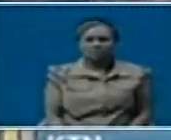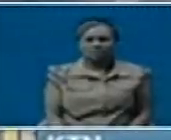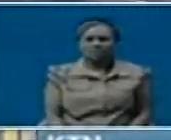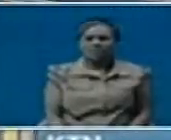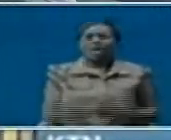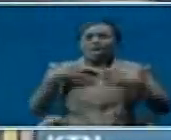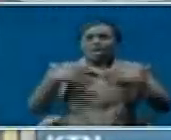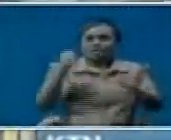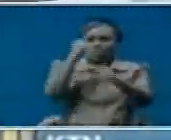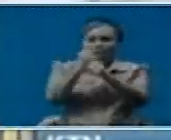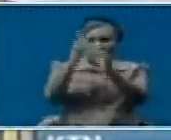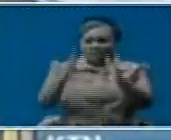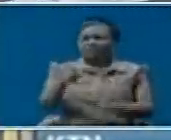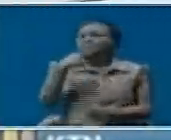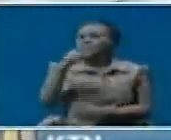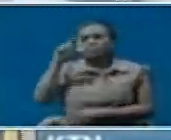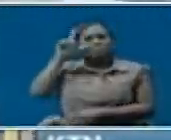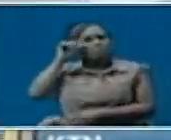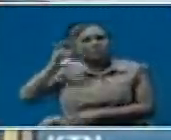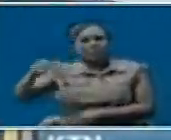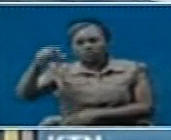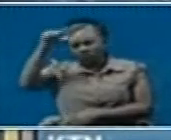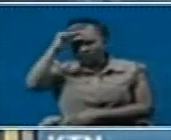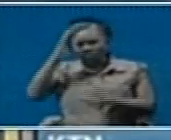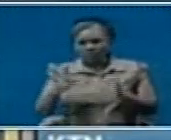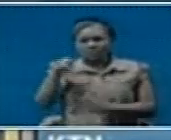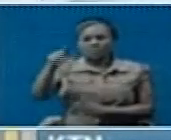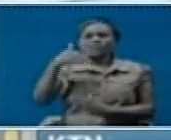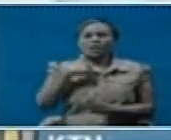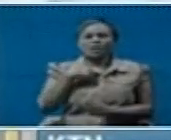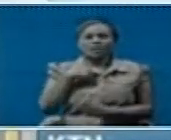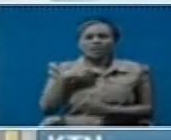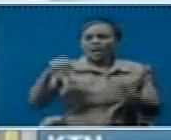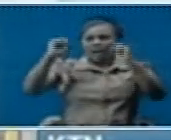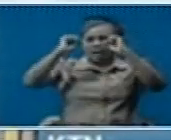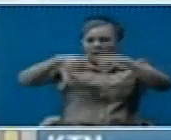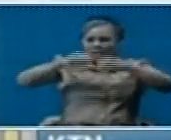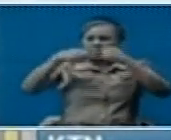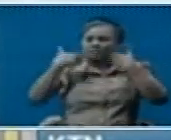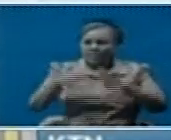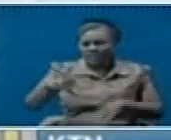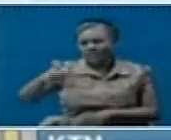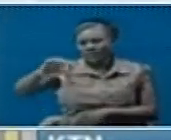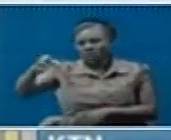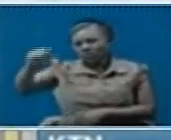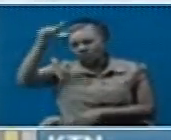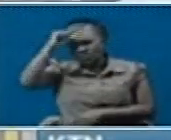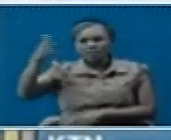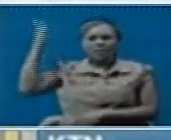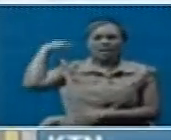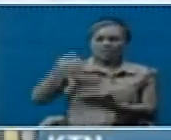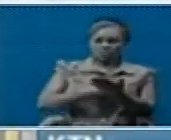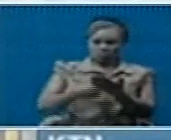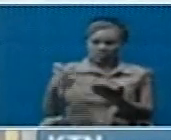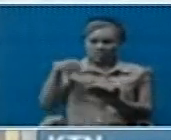But the health workers say Mombasa County government had it coming. We had agreed with the county government last week that they will